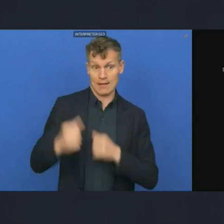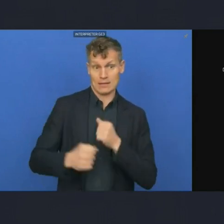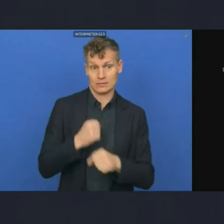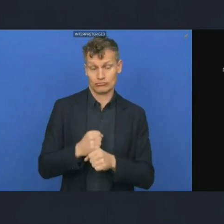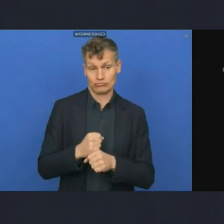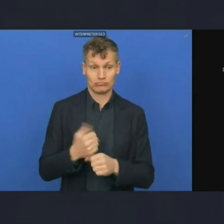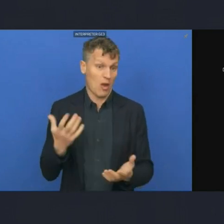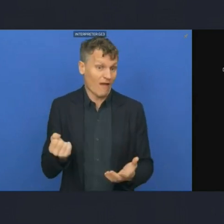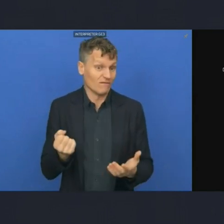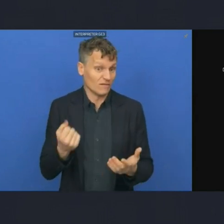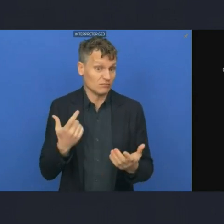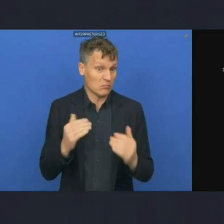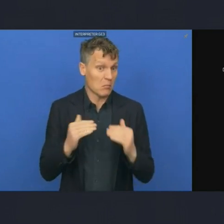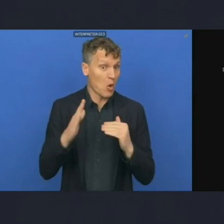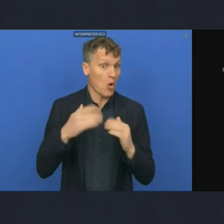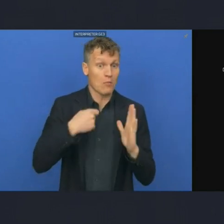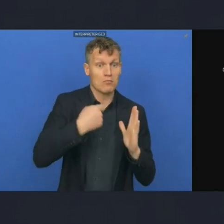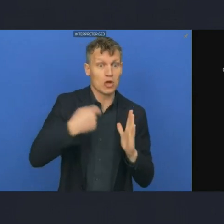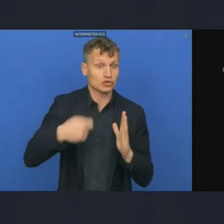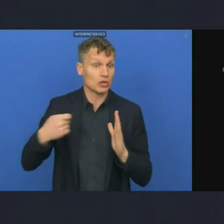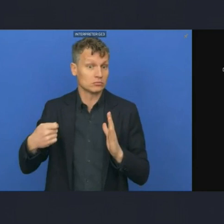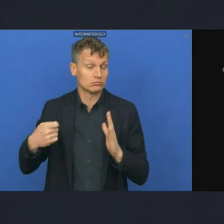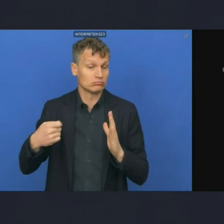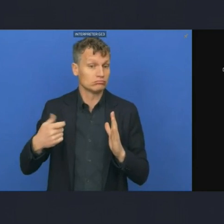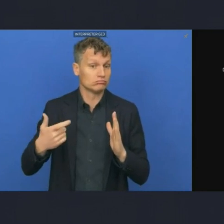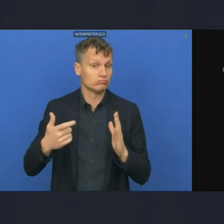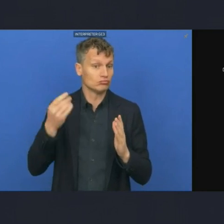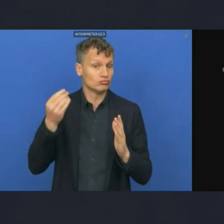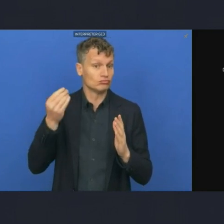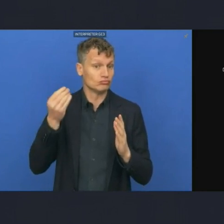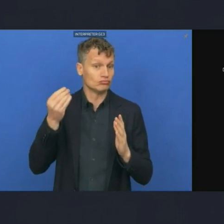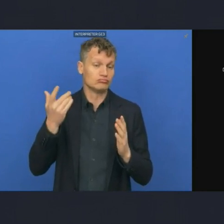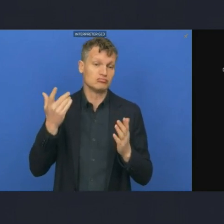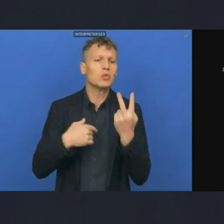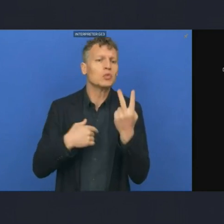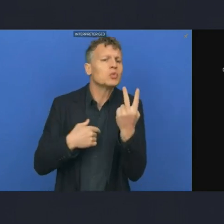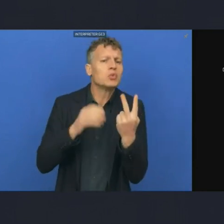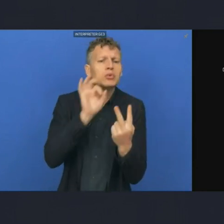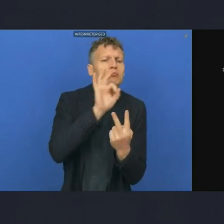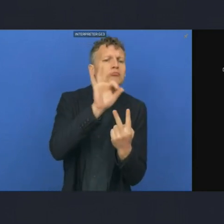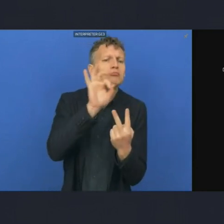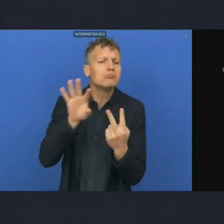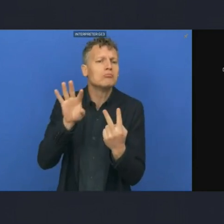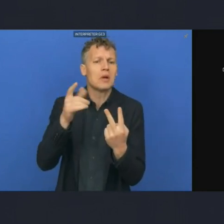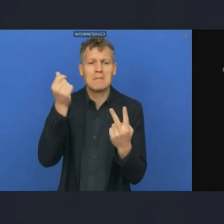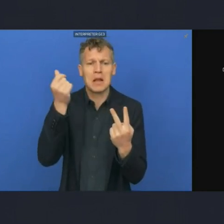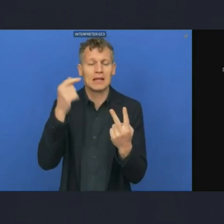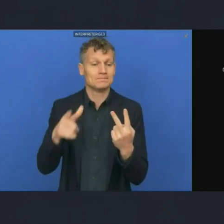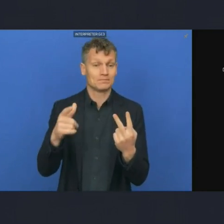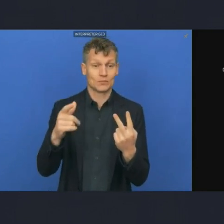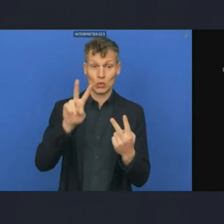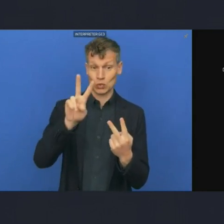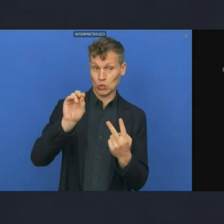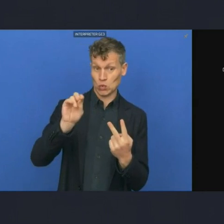more project financed. Just two figures. In 2021, in the general